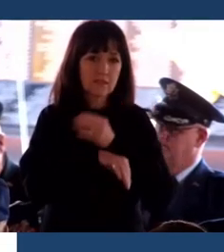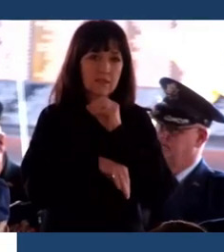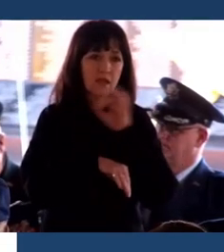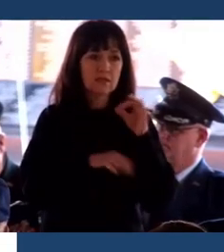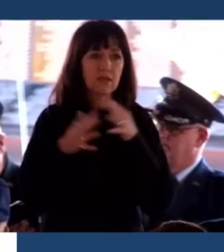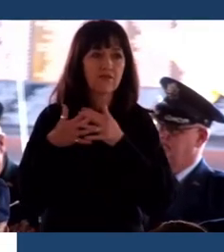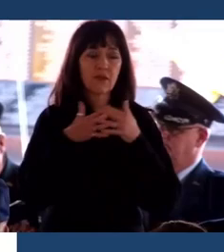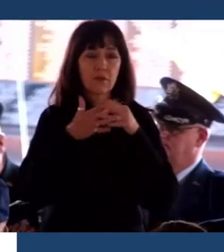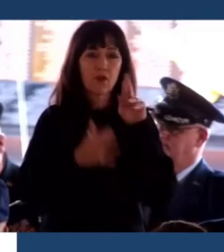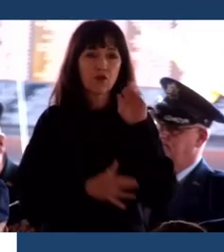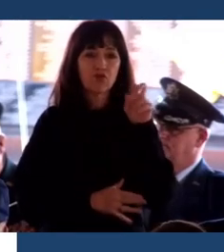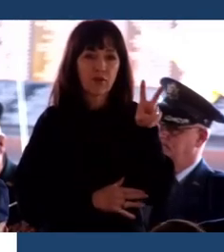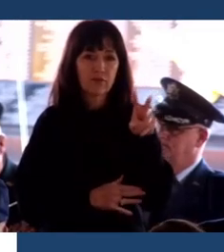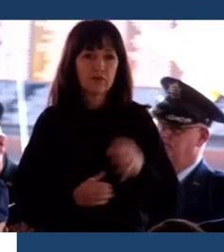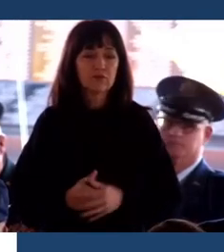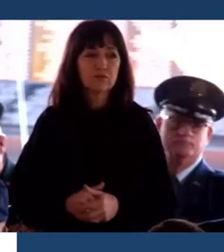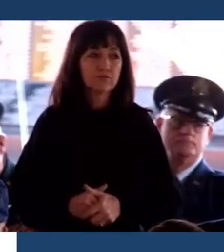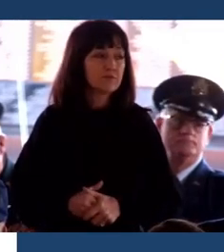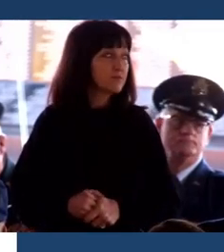Revolution.